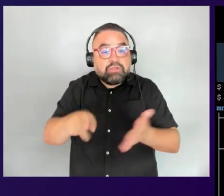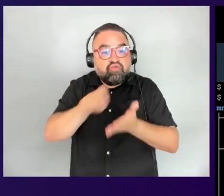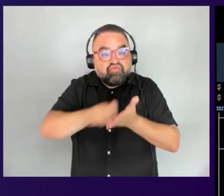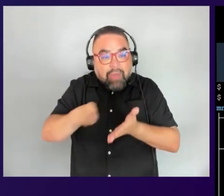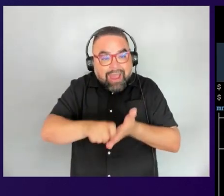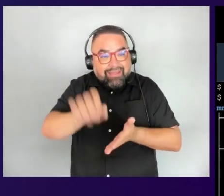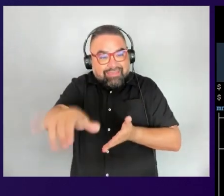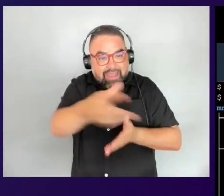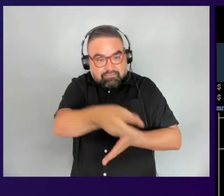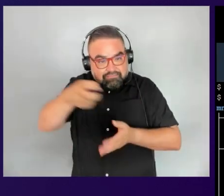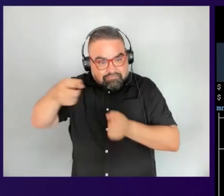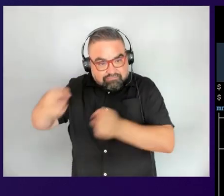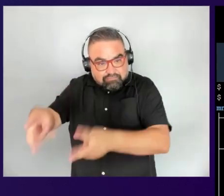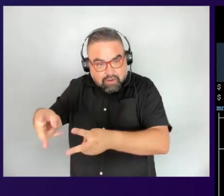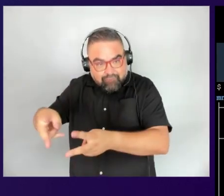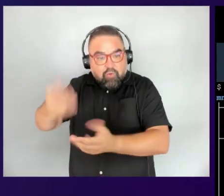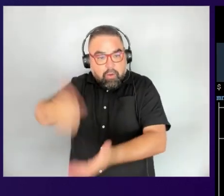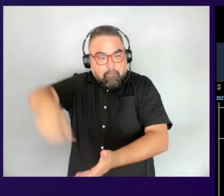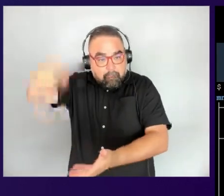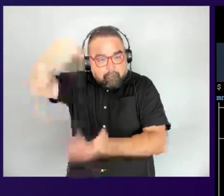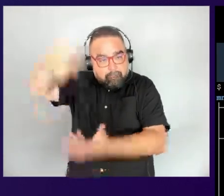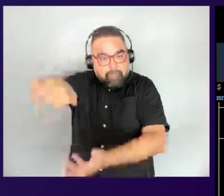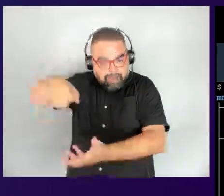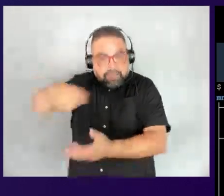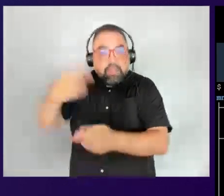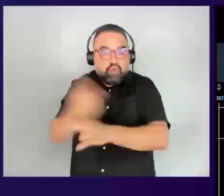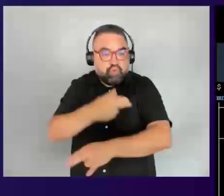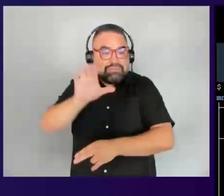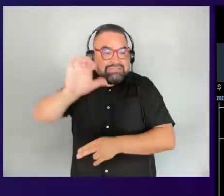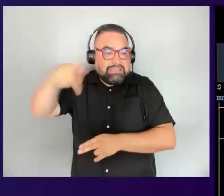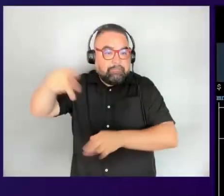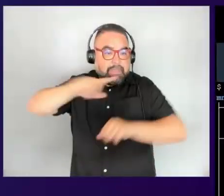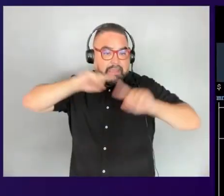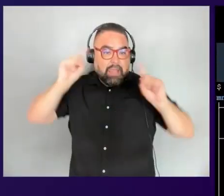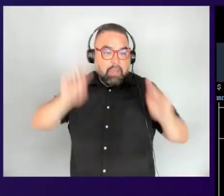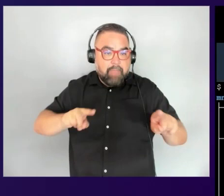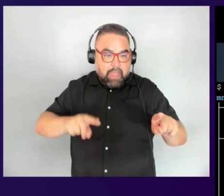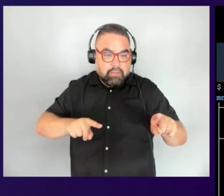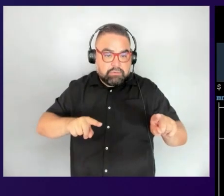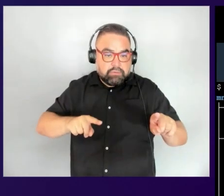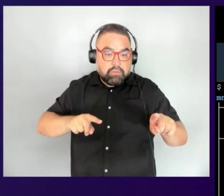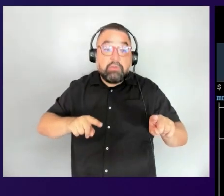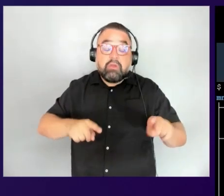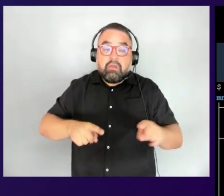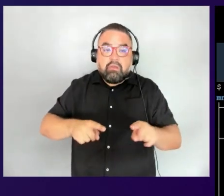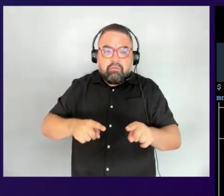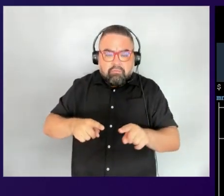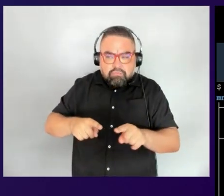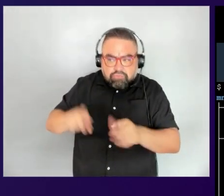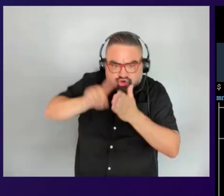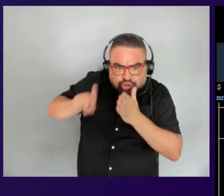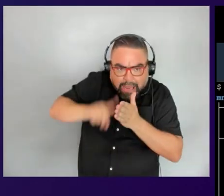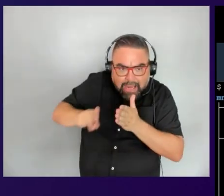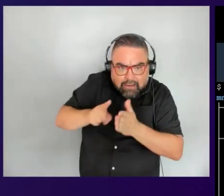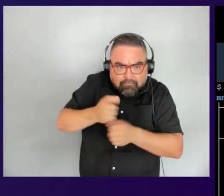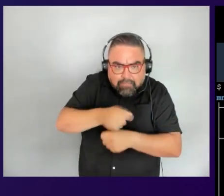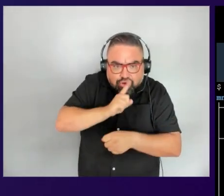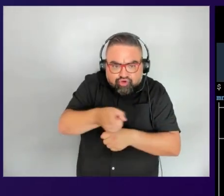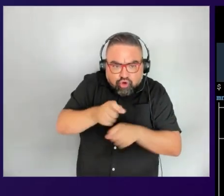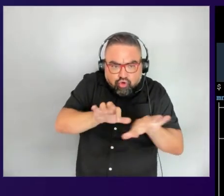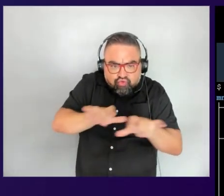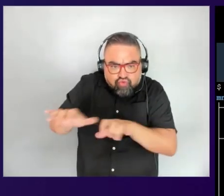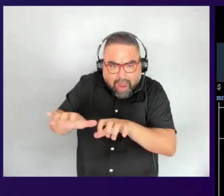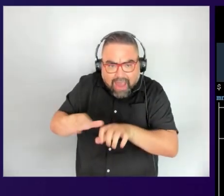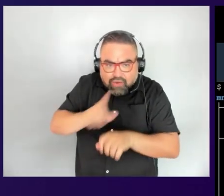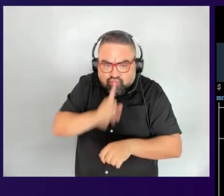the cp command to write it to this mount location. Now let's quickly verify that it actually got written. So I'm just going to